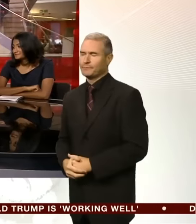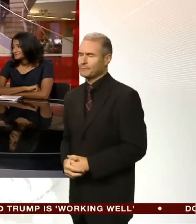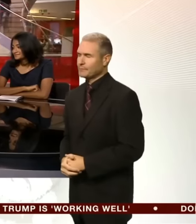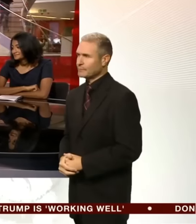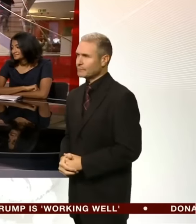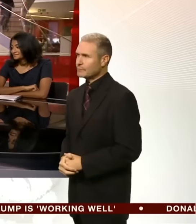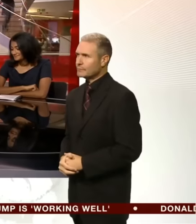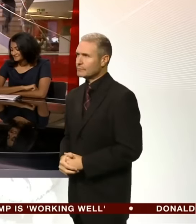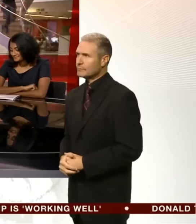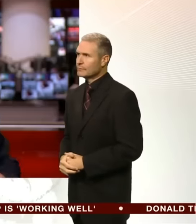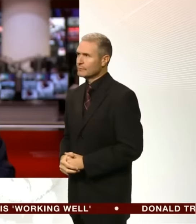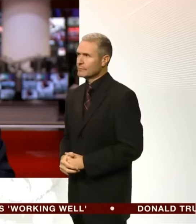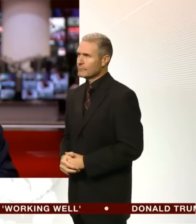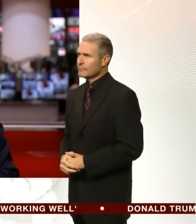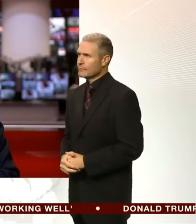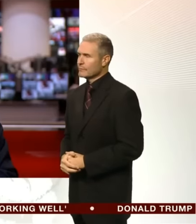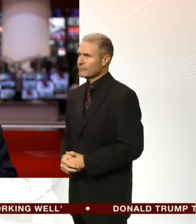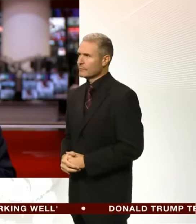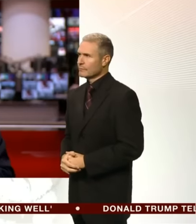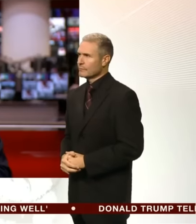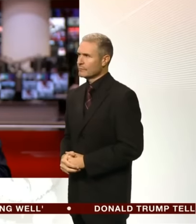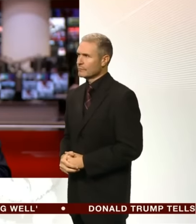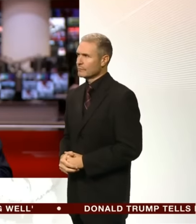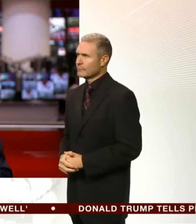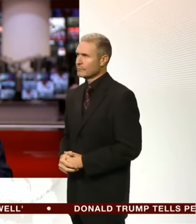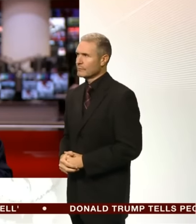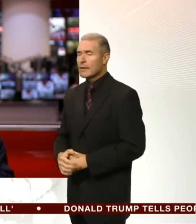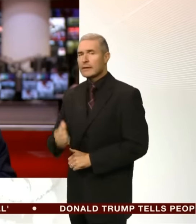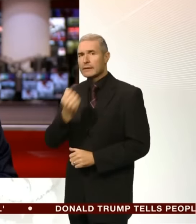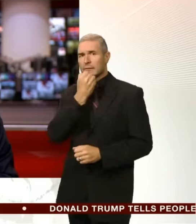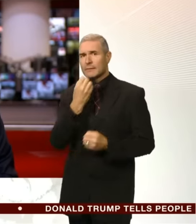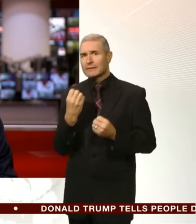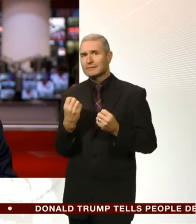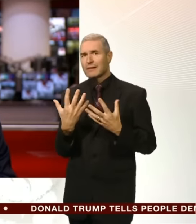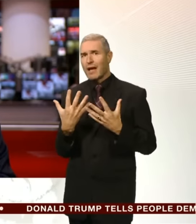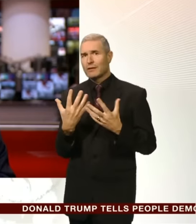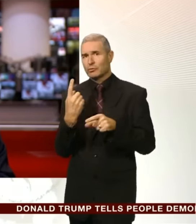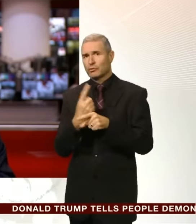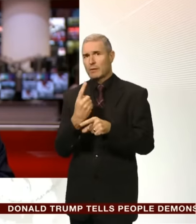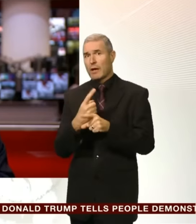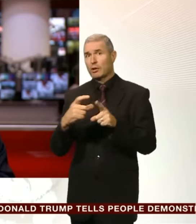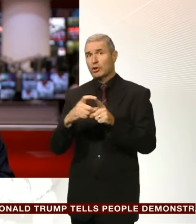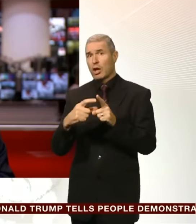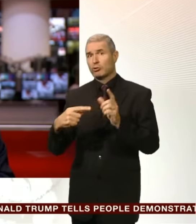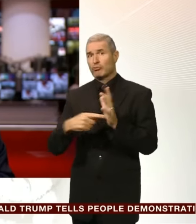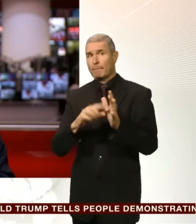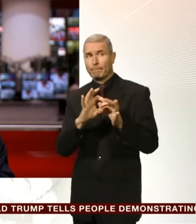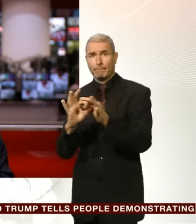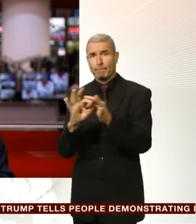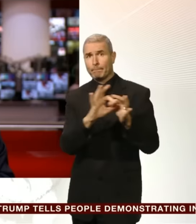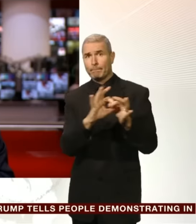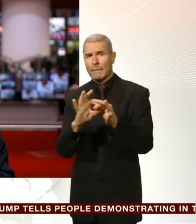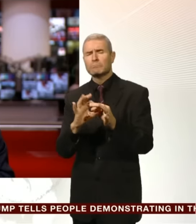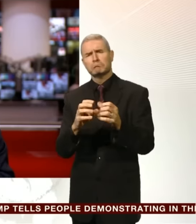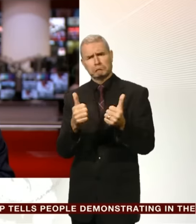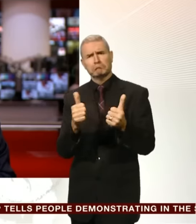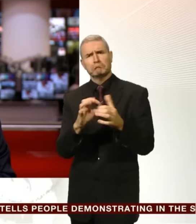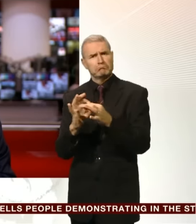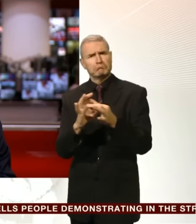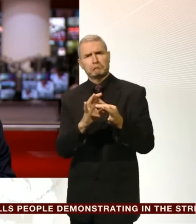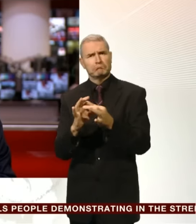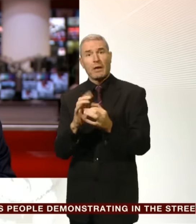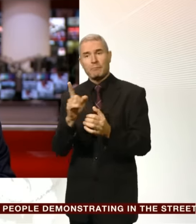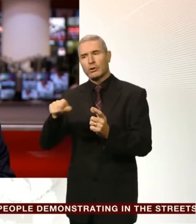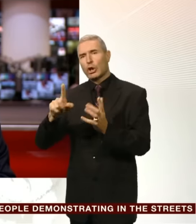much. Smita Mundasad, thank you. Downing Street says its relationship with Donald Trump is working well. That's despite suggestions